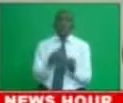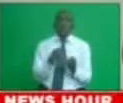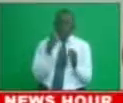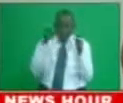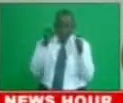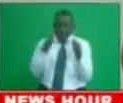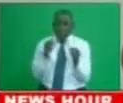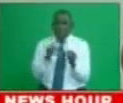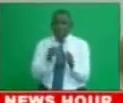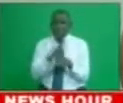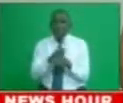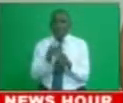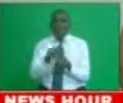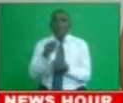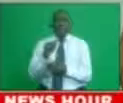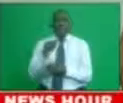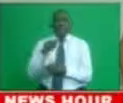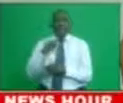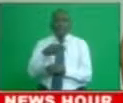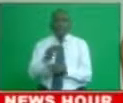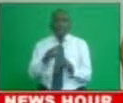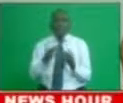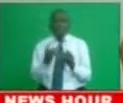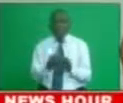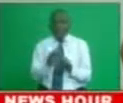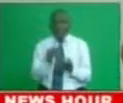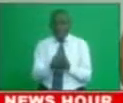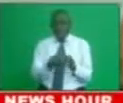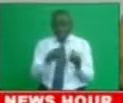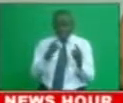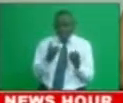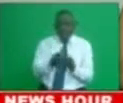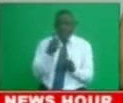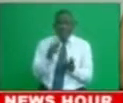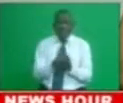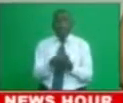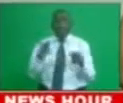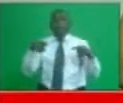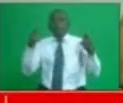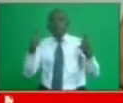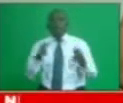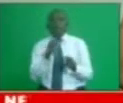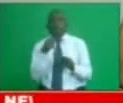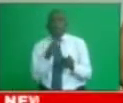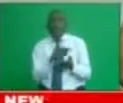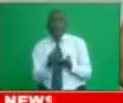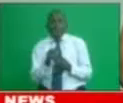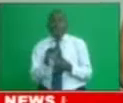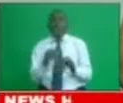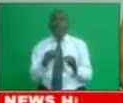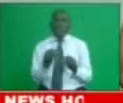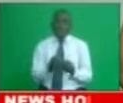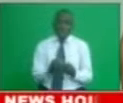critical attention to their HR departments because it is that department that ensures the success or failure of an